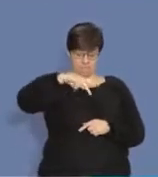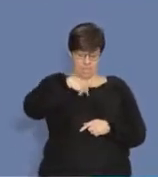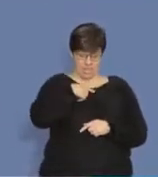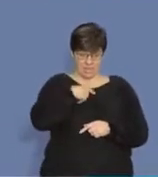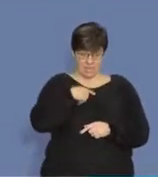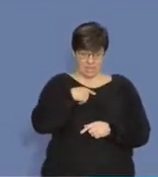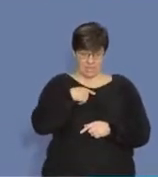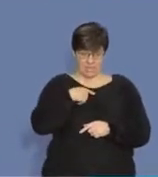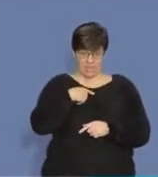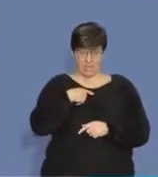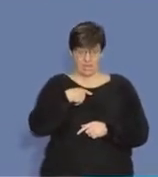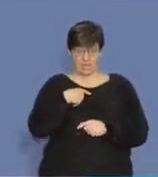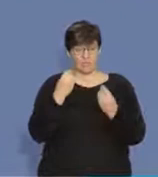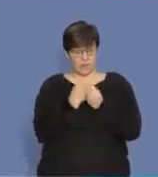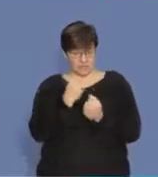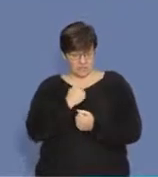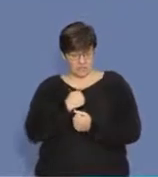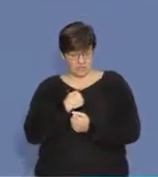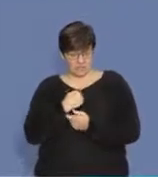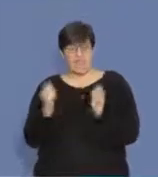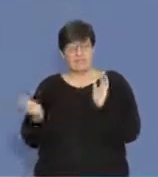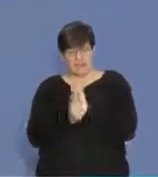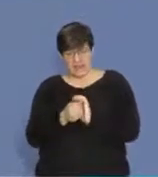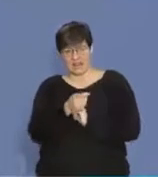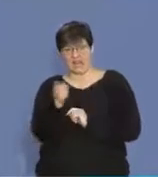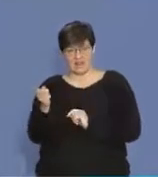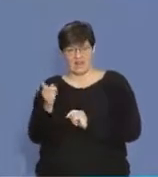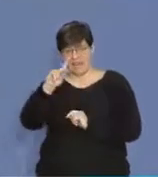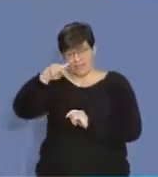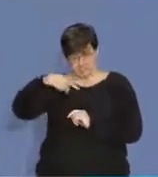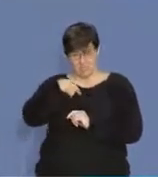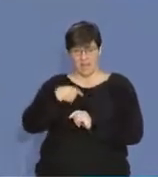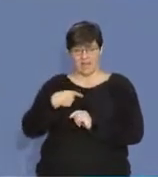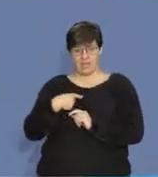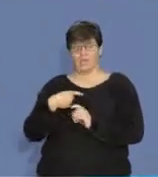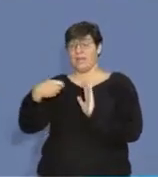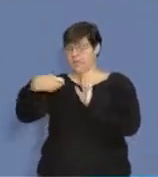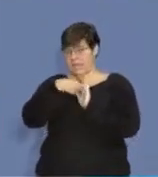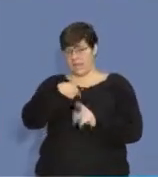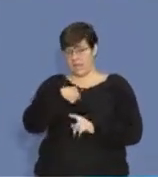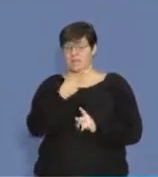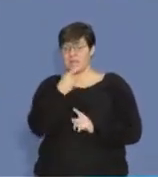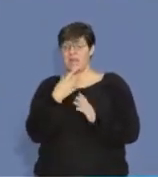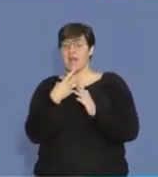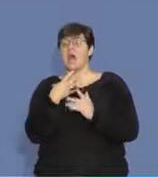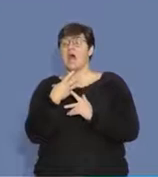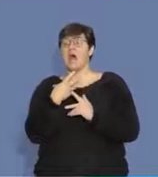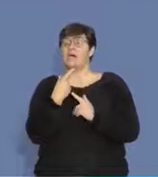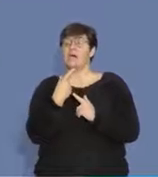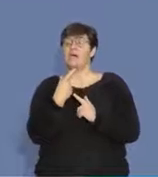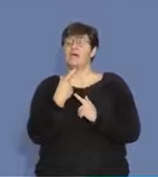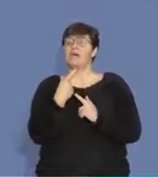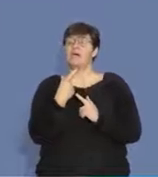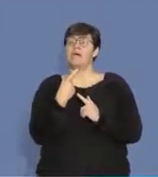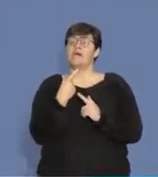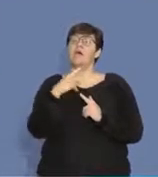you had sold goods to debtors. So clearly there was output VAT. But because you're not